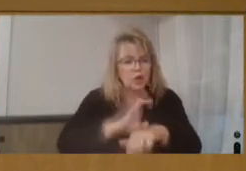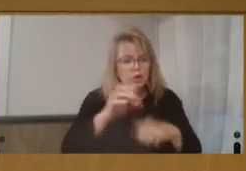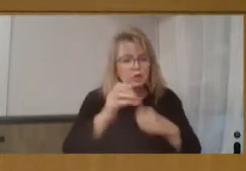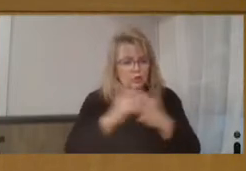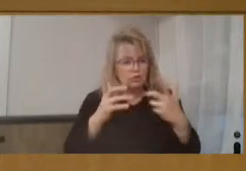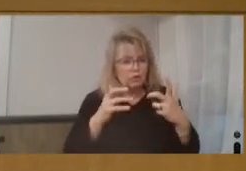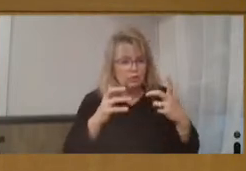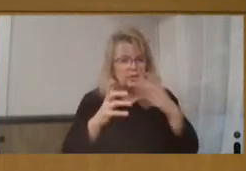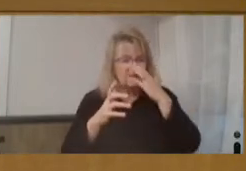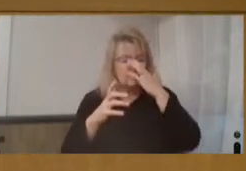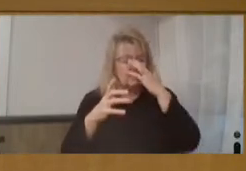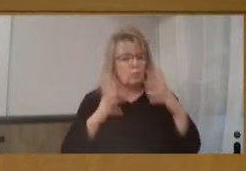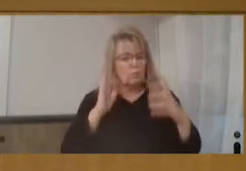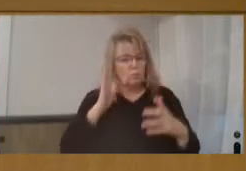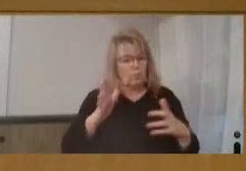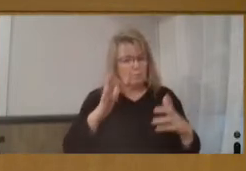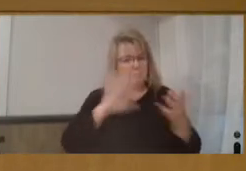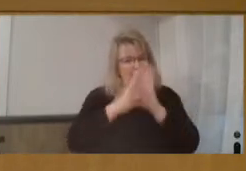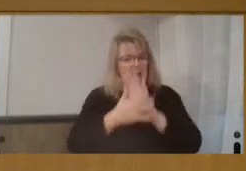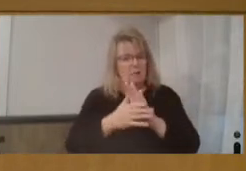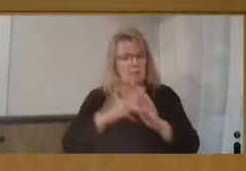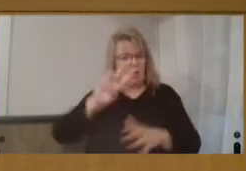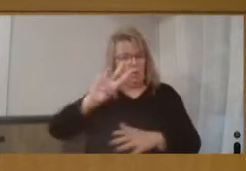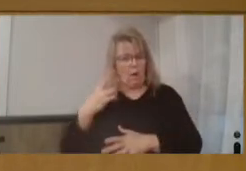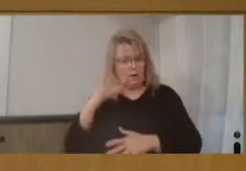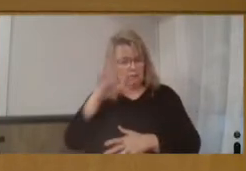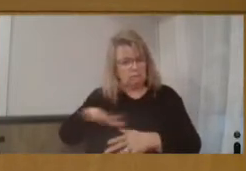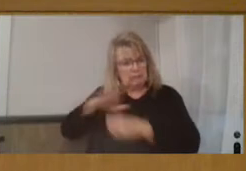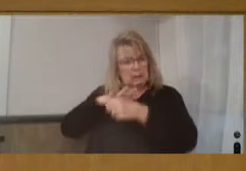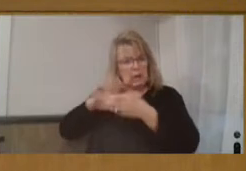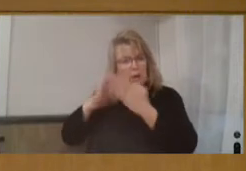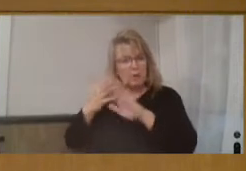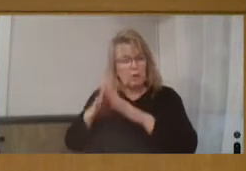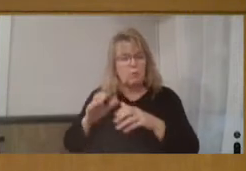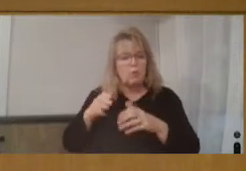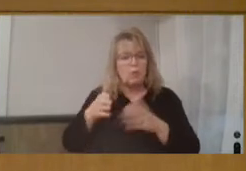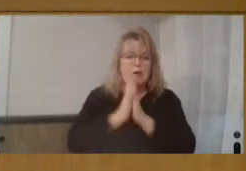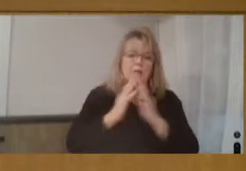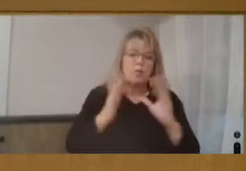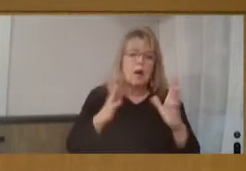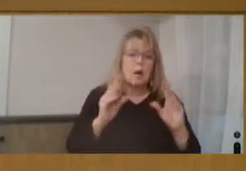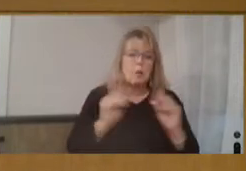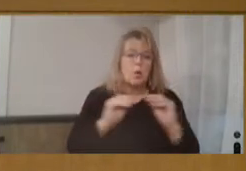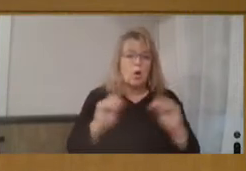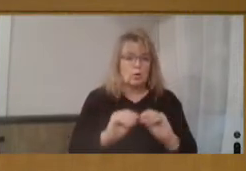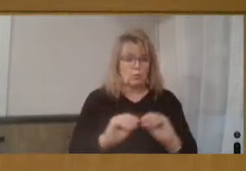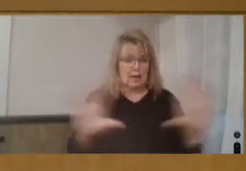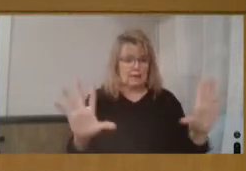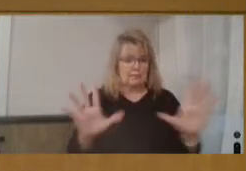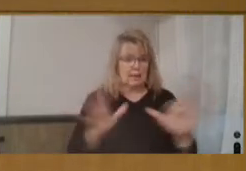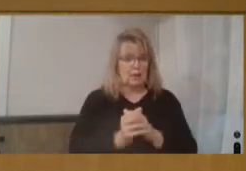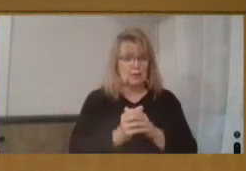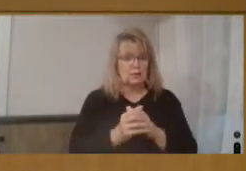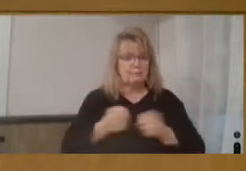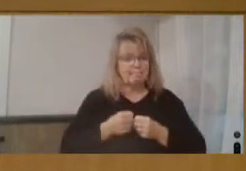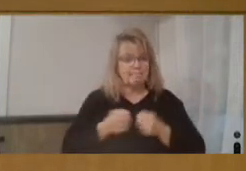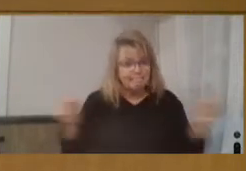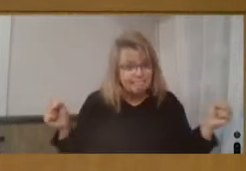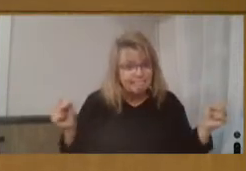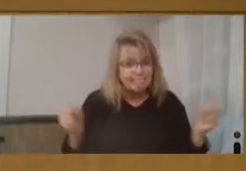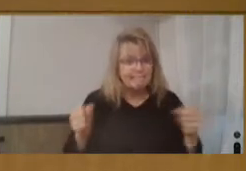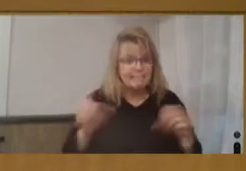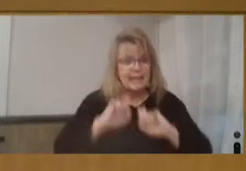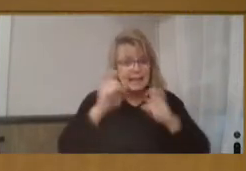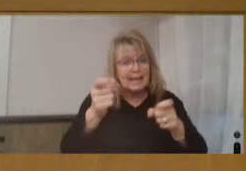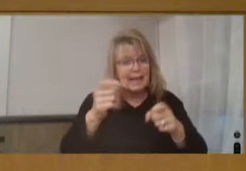our community. What we are asking for is more transparency and to afford our neighbors the opportunity for